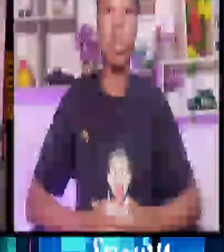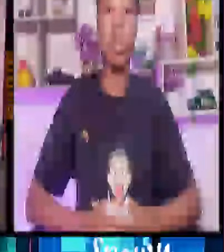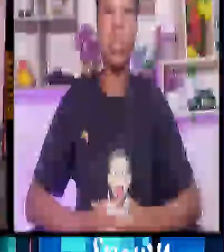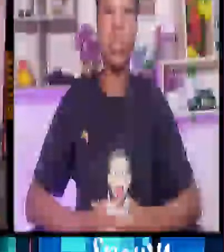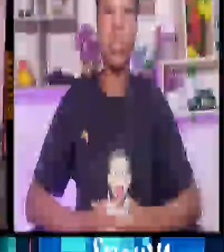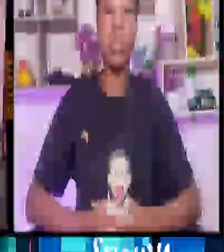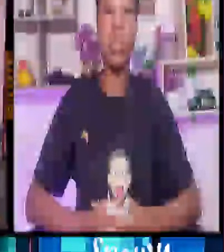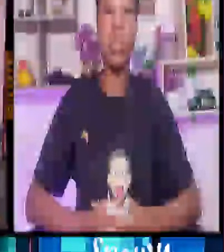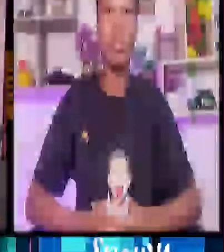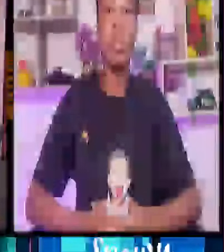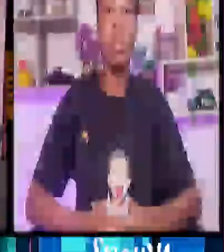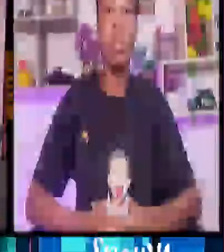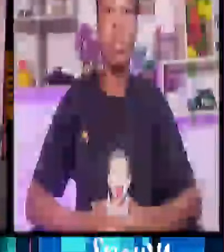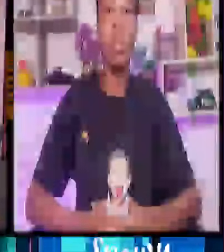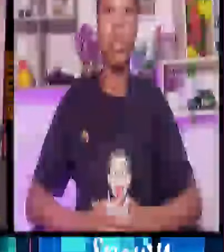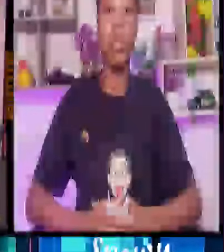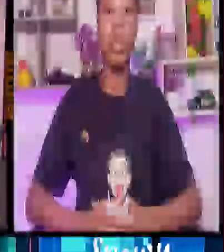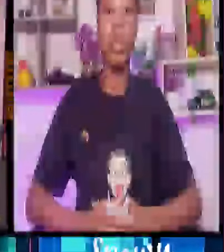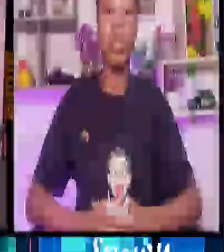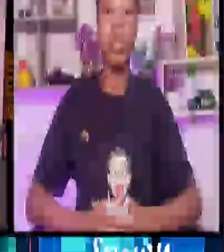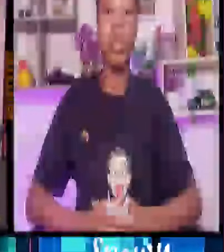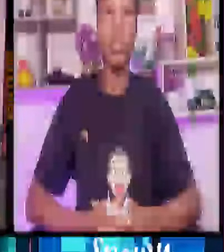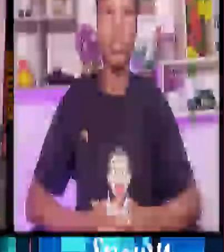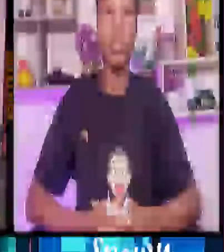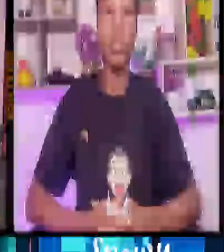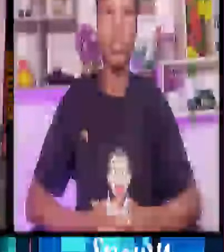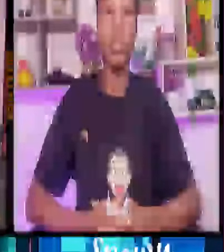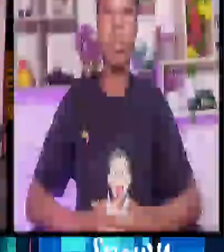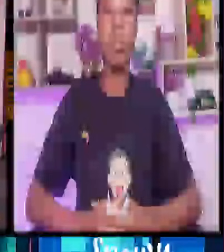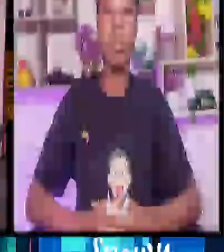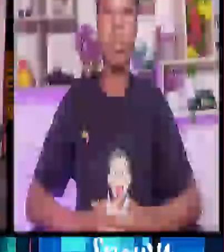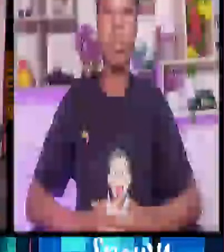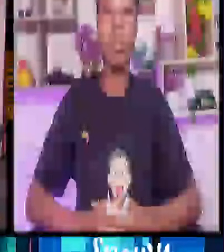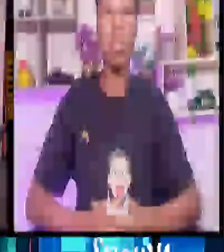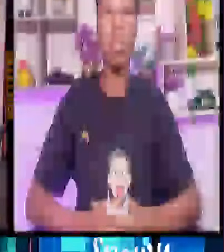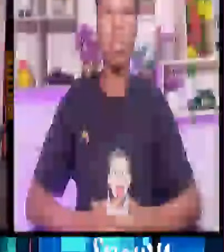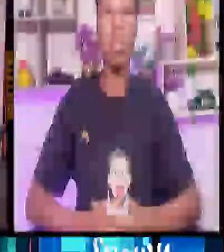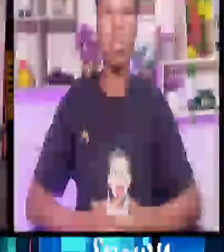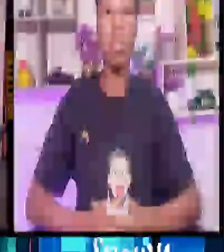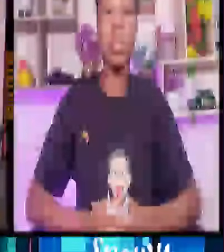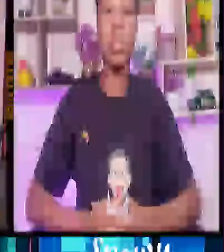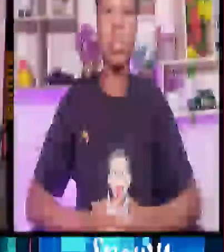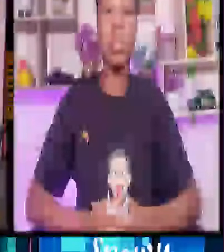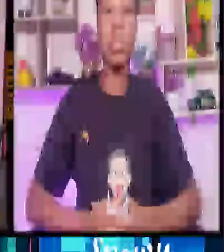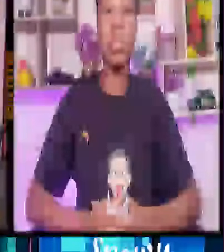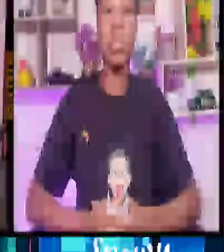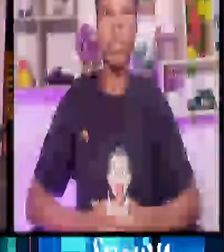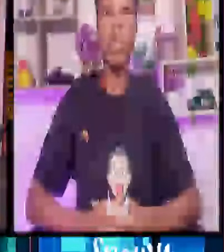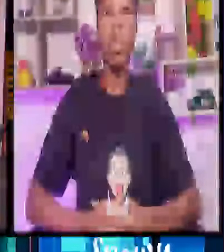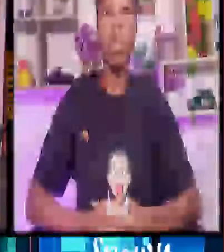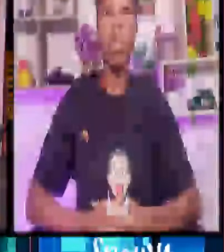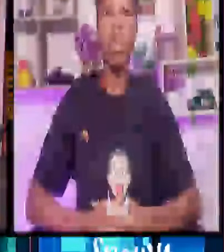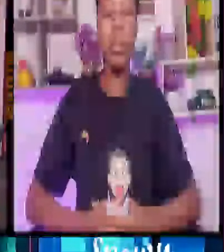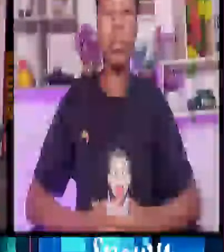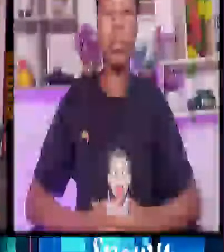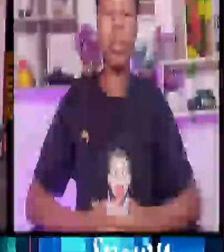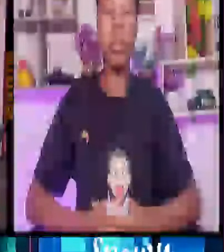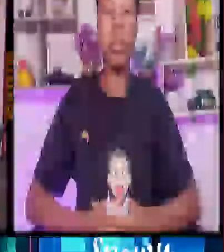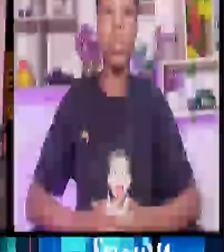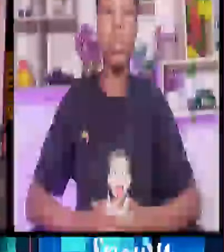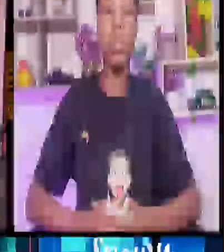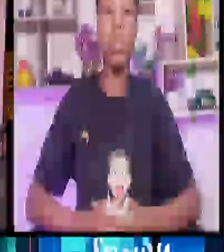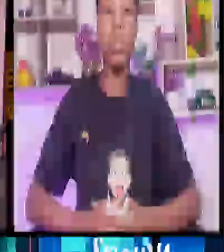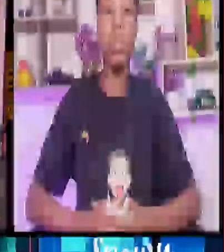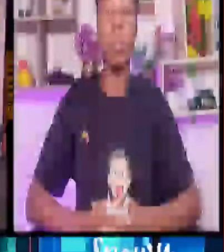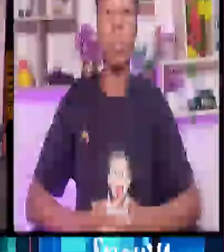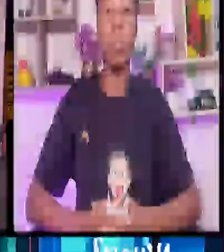for interrogations and discussions. NPP has tried Bawumia. Why do you think they should try a candidate they don't know, they have uncertainty for? If you're a business